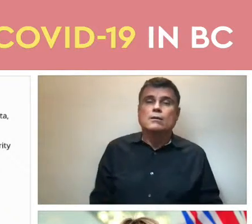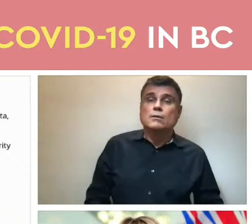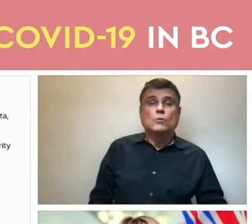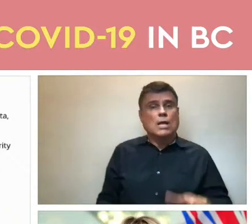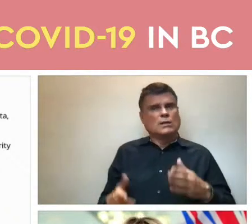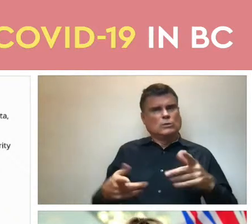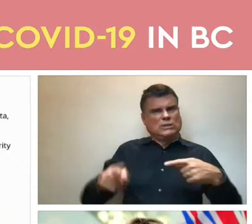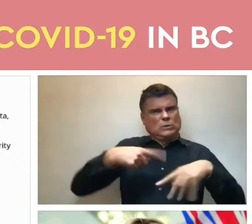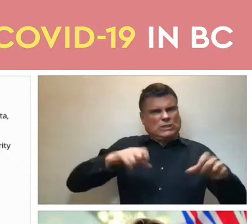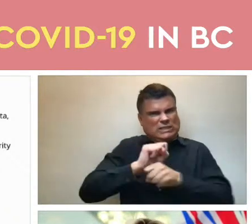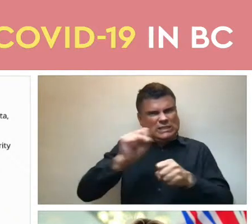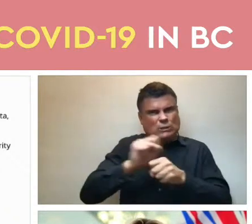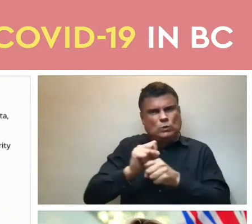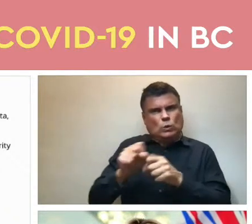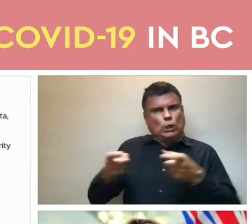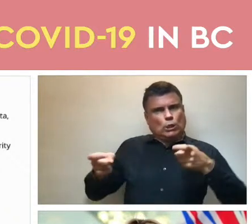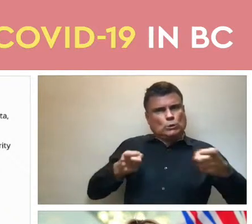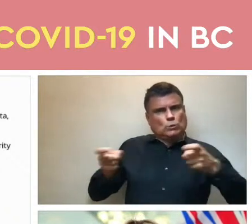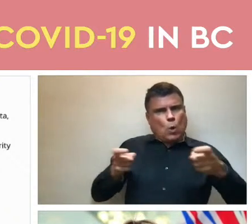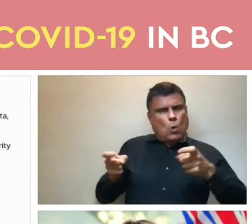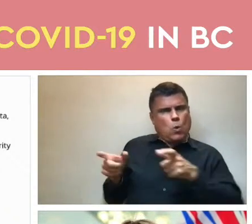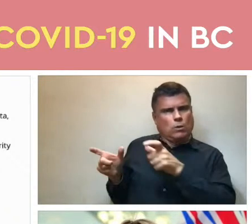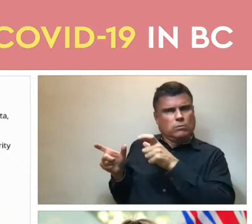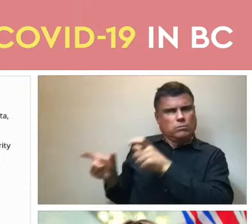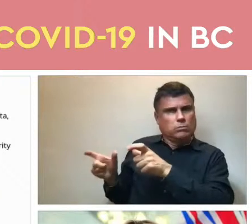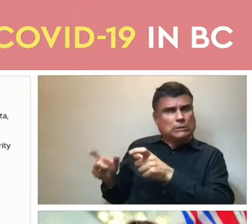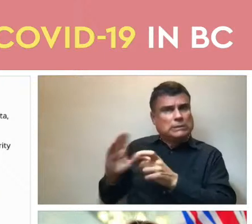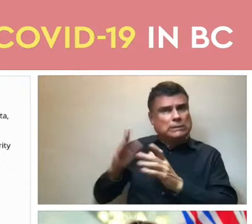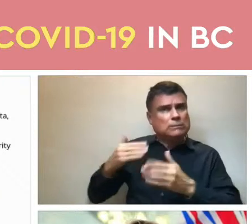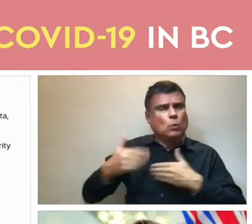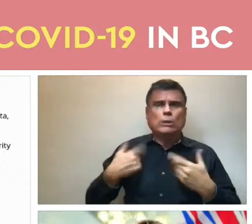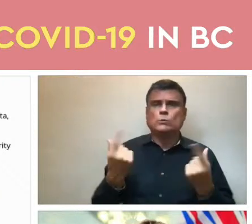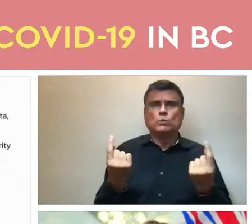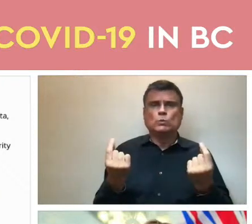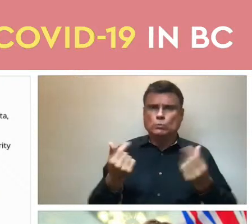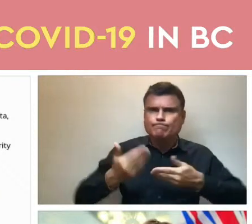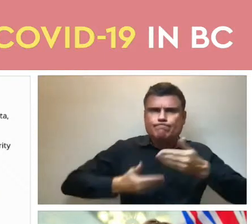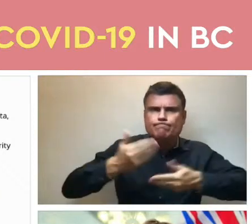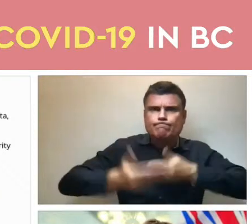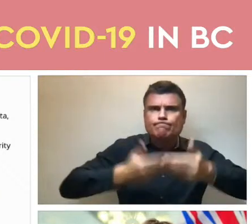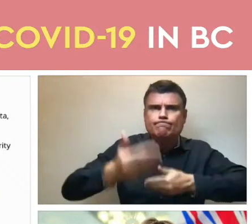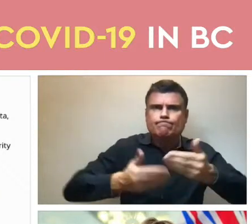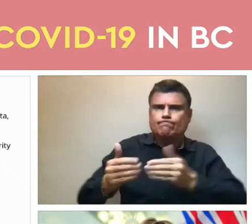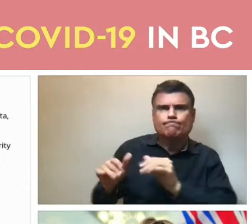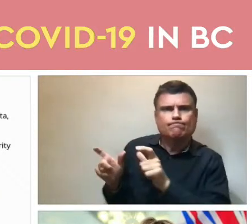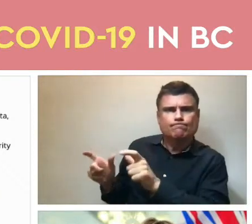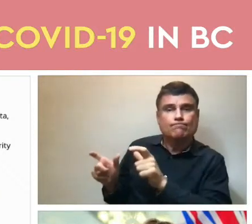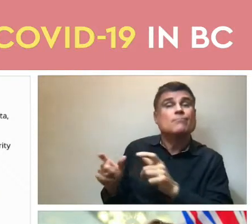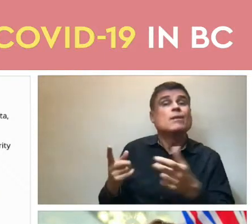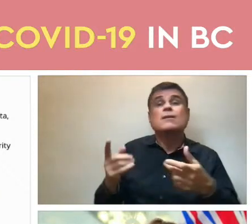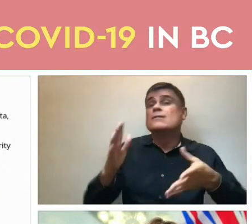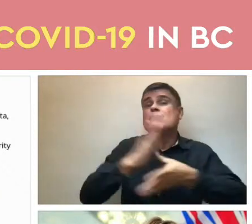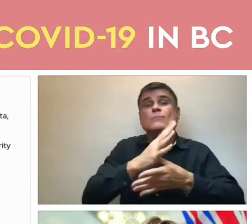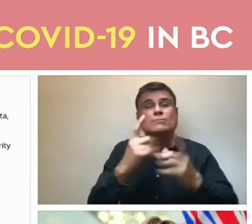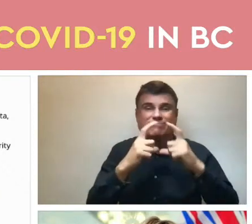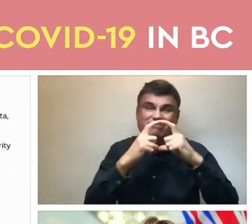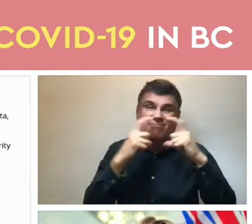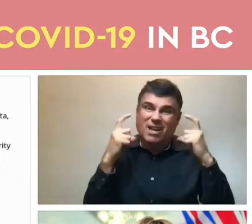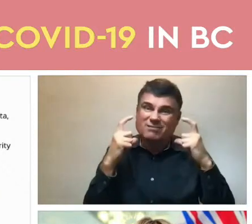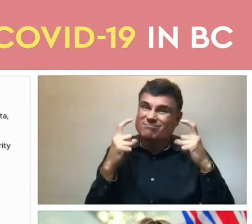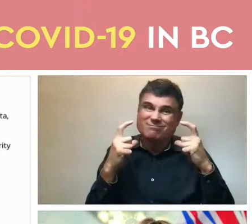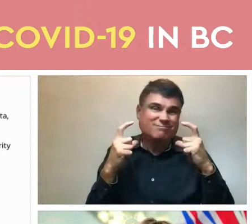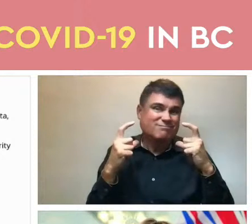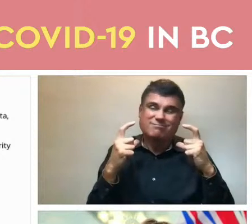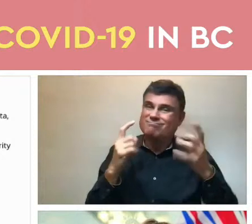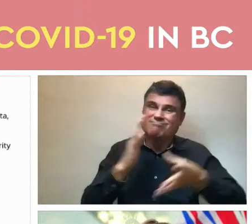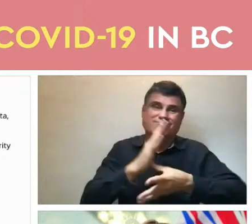and have the things that we need in our lives, are the mask mandates. And we expanded